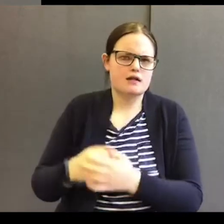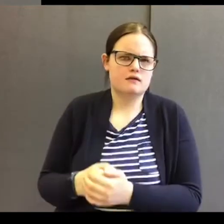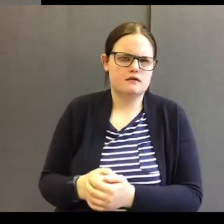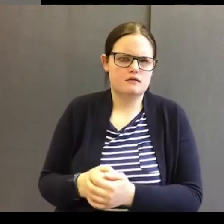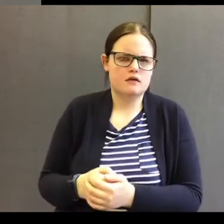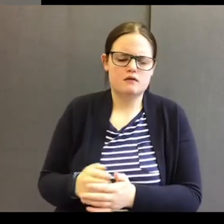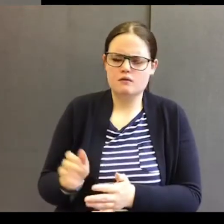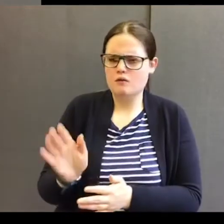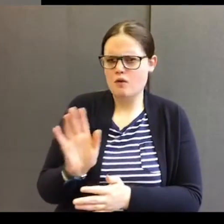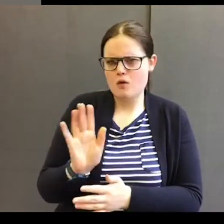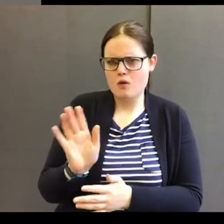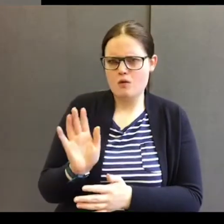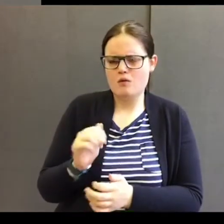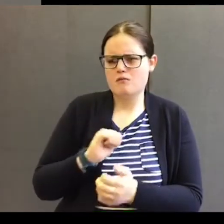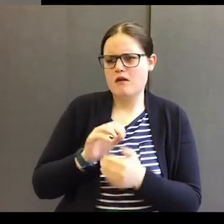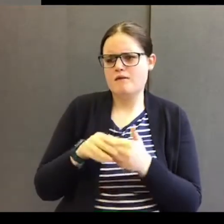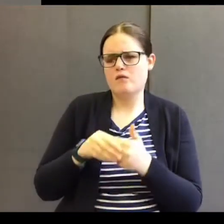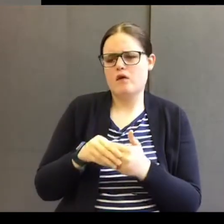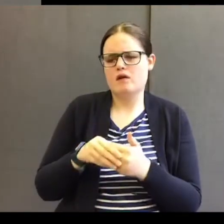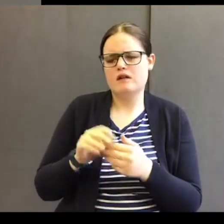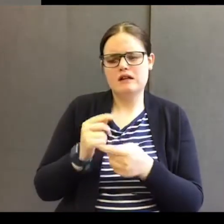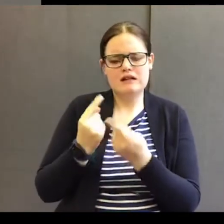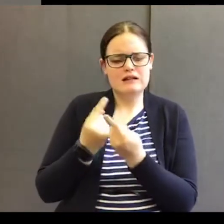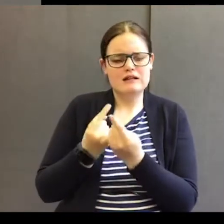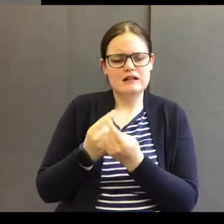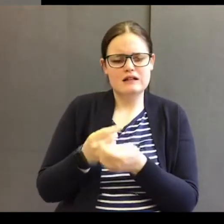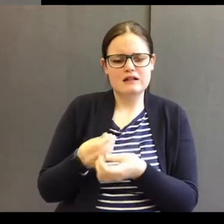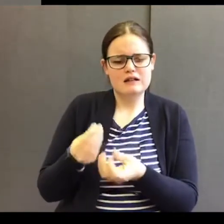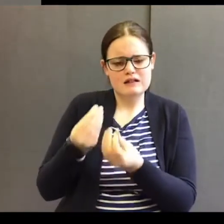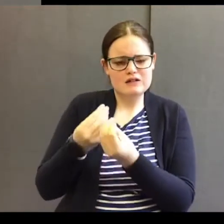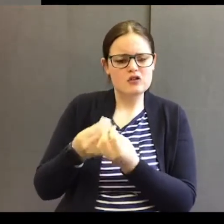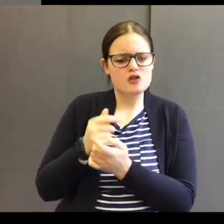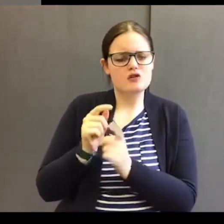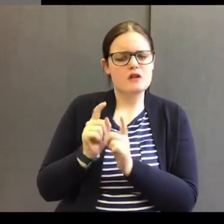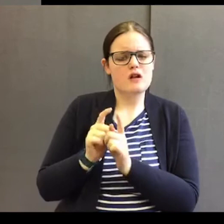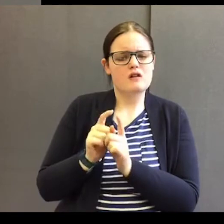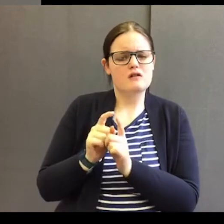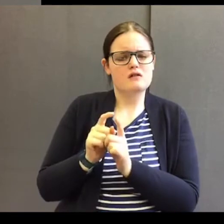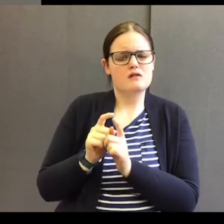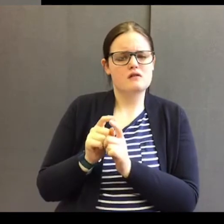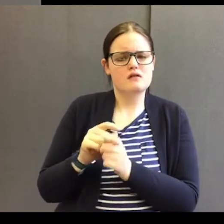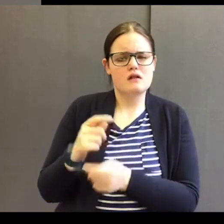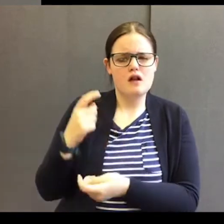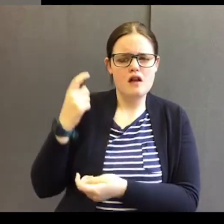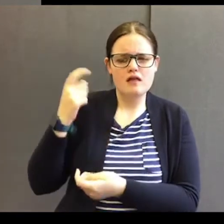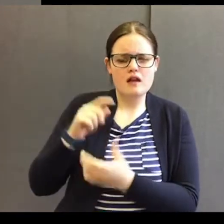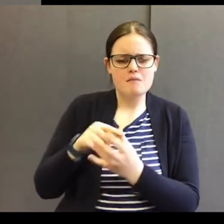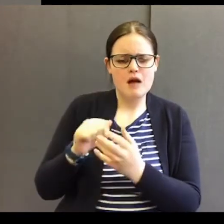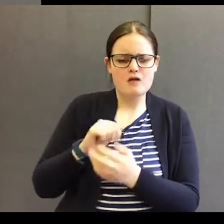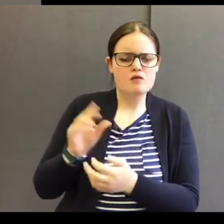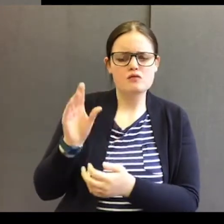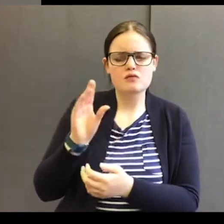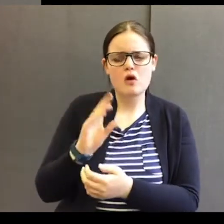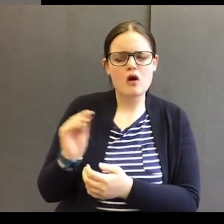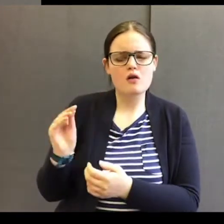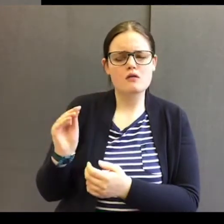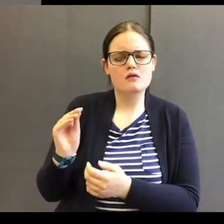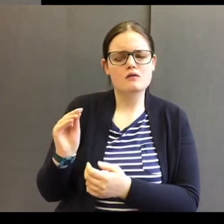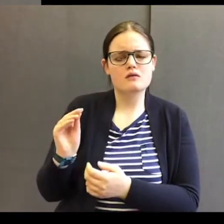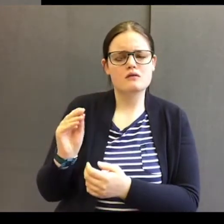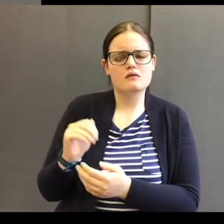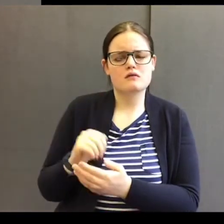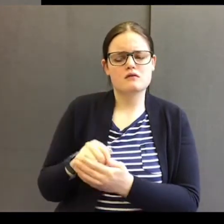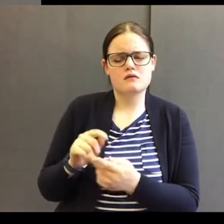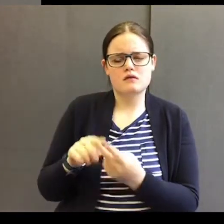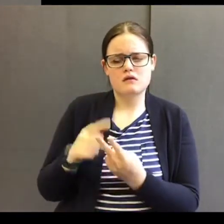work. No, my friends, these things are just teaching us to think about your